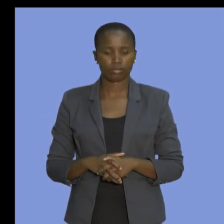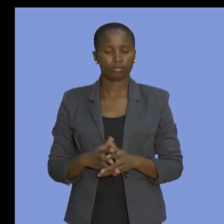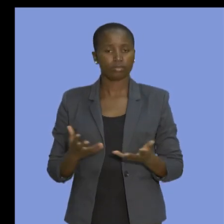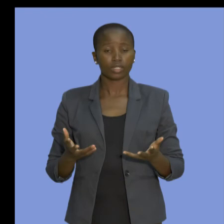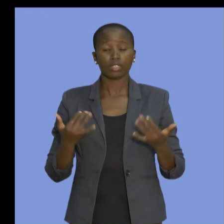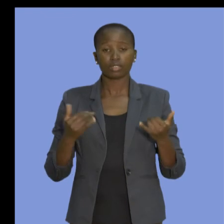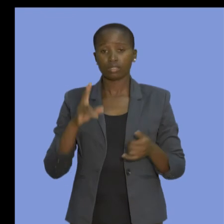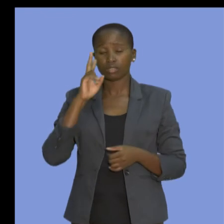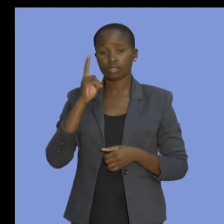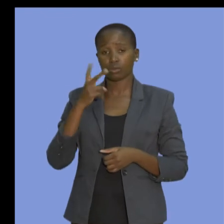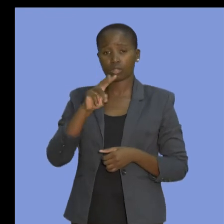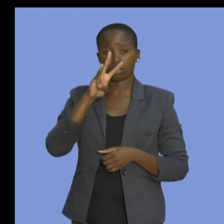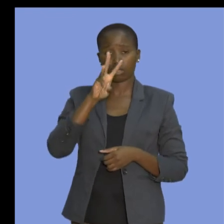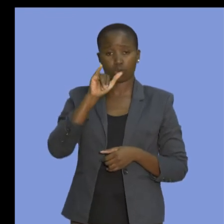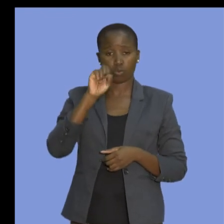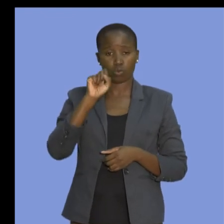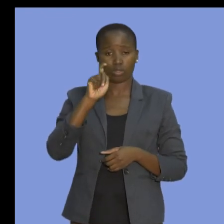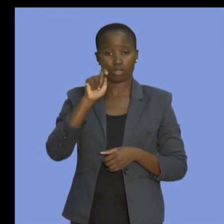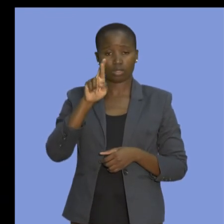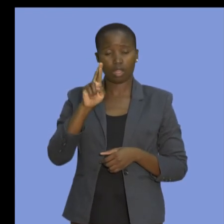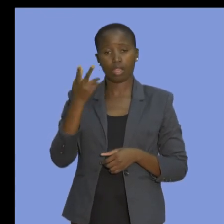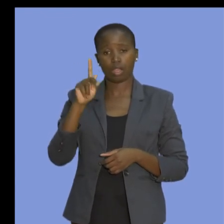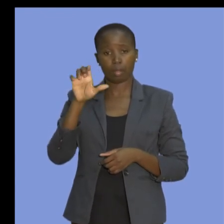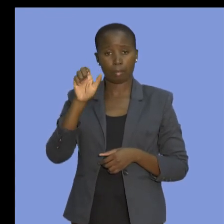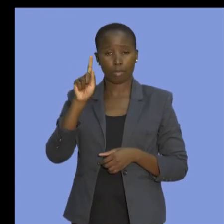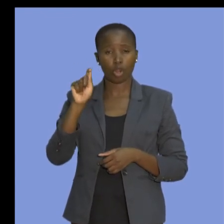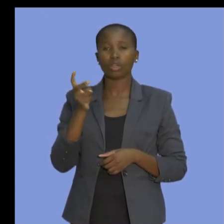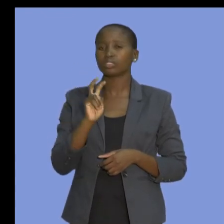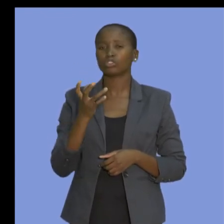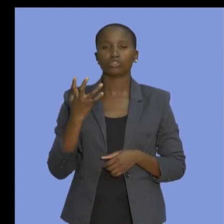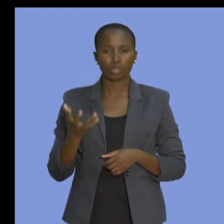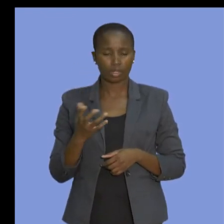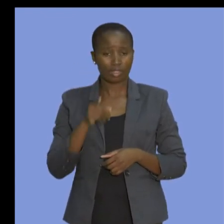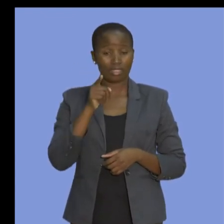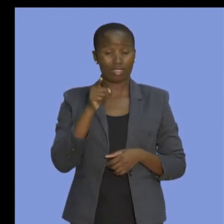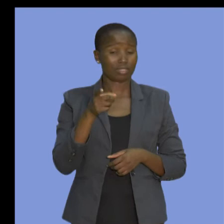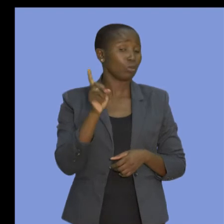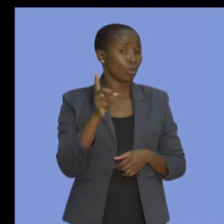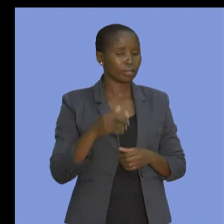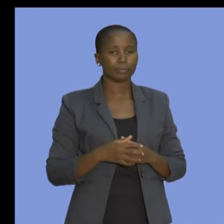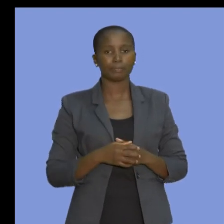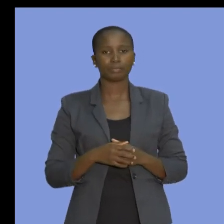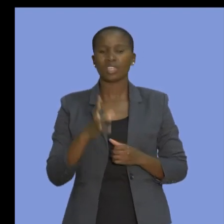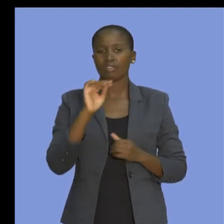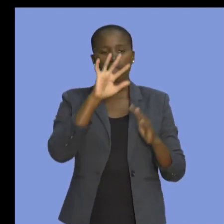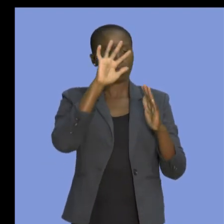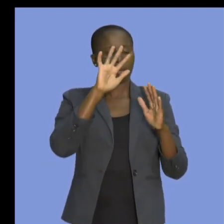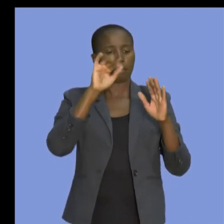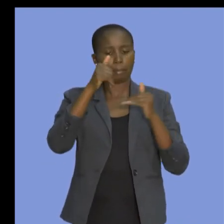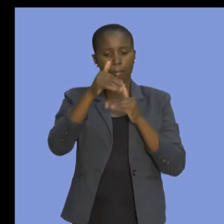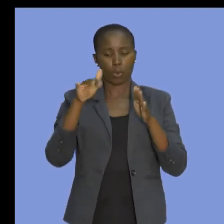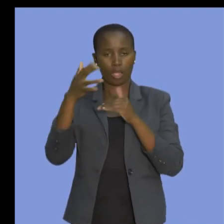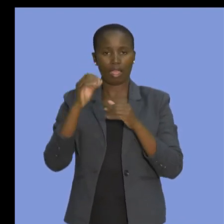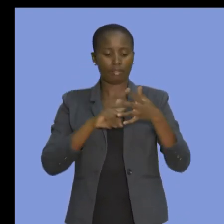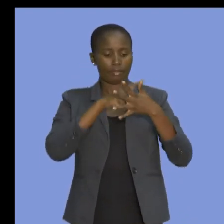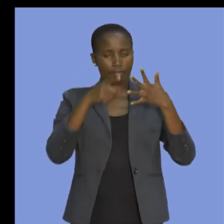Let's look at the Whisker plot, what it looks like. So the Whisker plot is a box which contains the